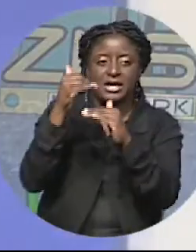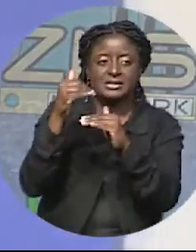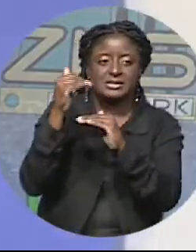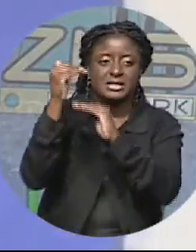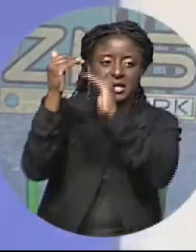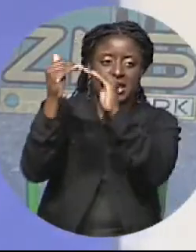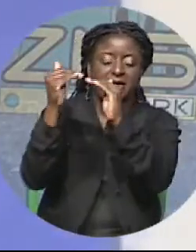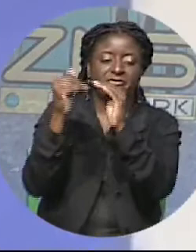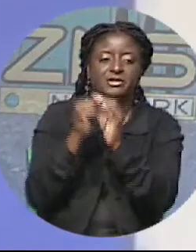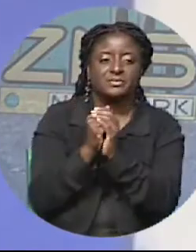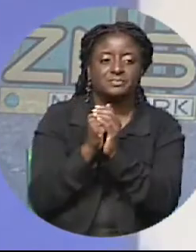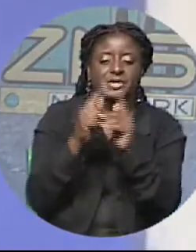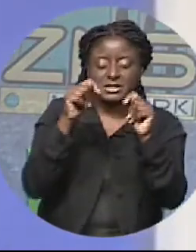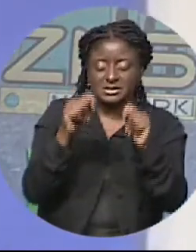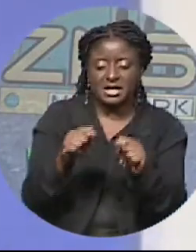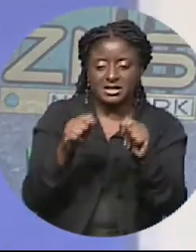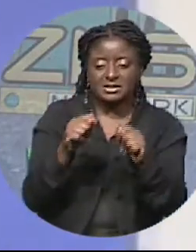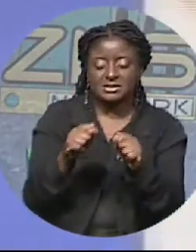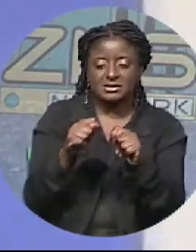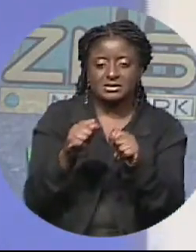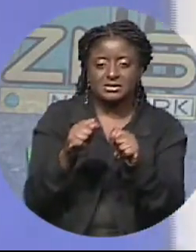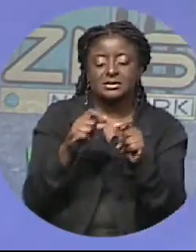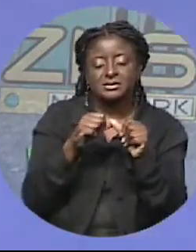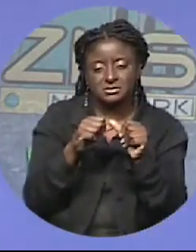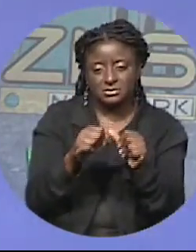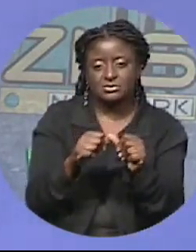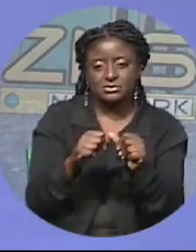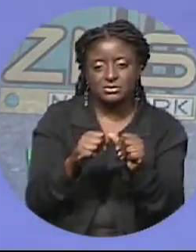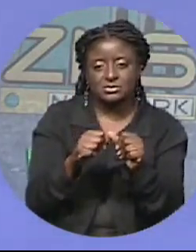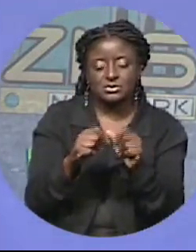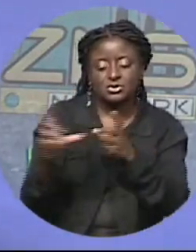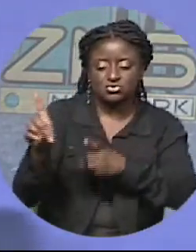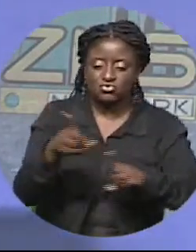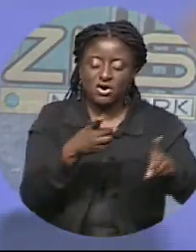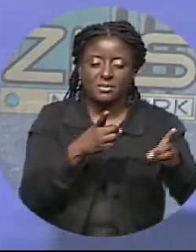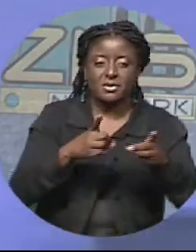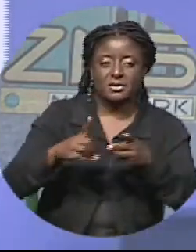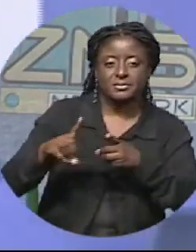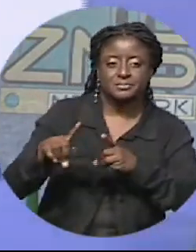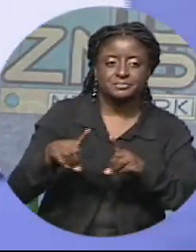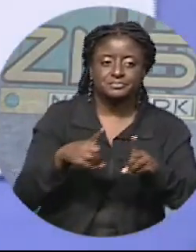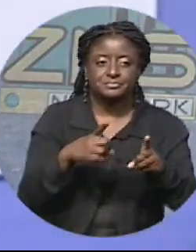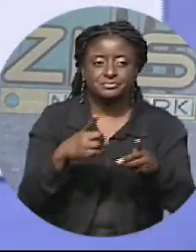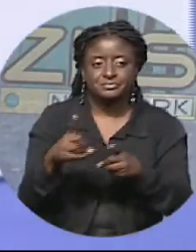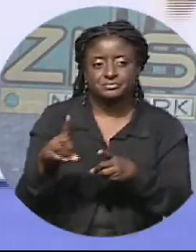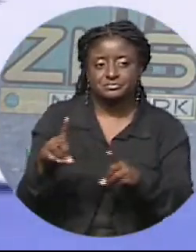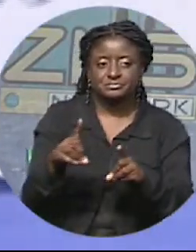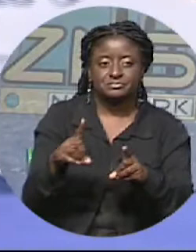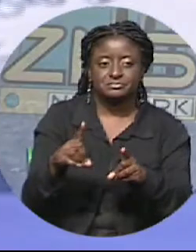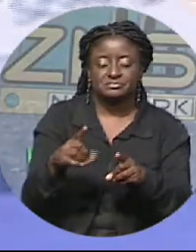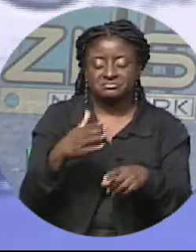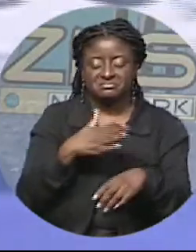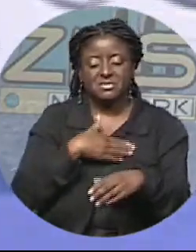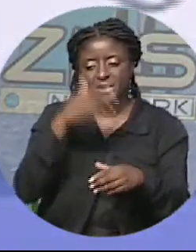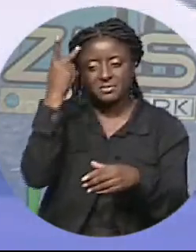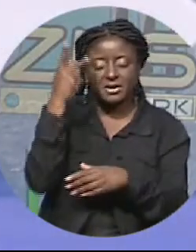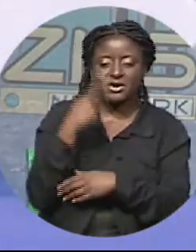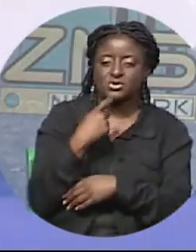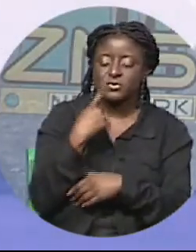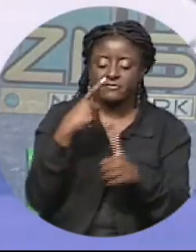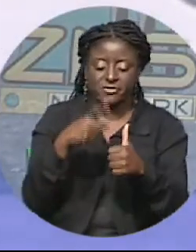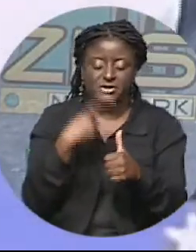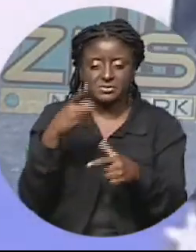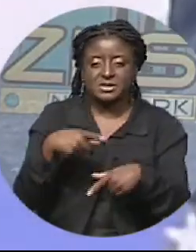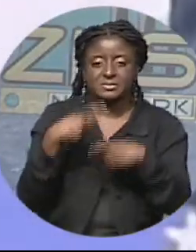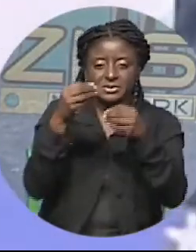talent doesn't end there. From the dramatic, or does it begin with my parents, who first must instill all of the right principles